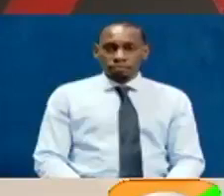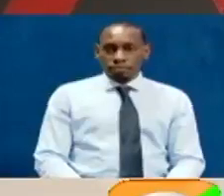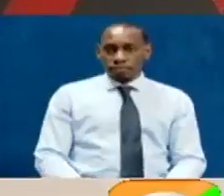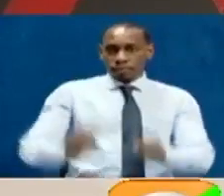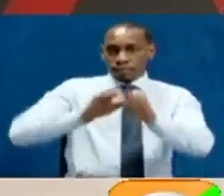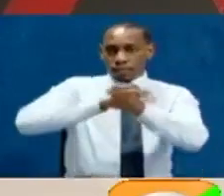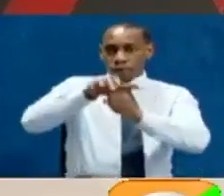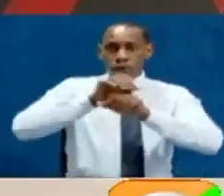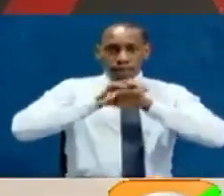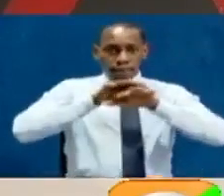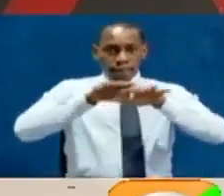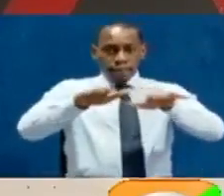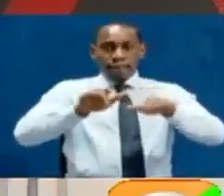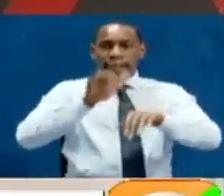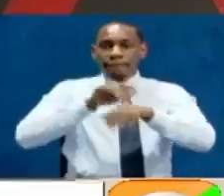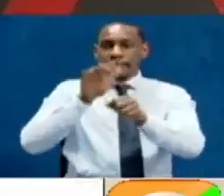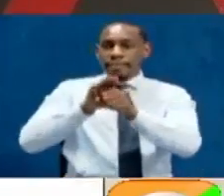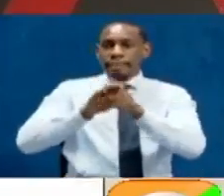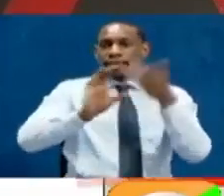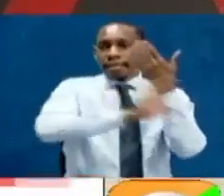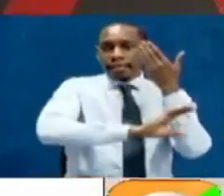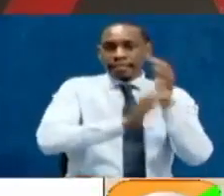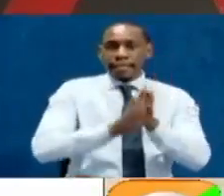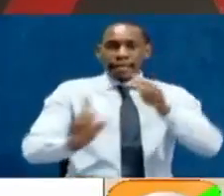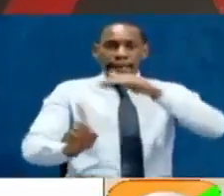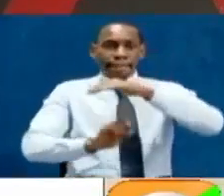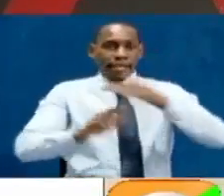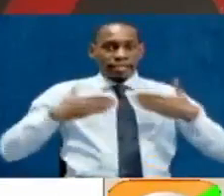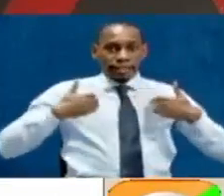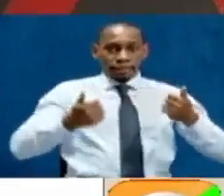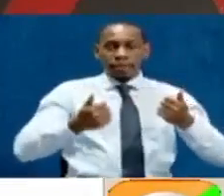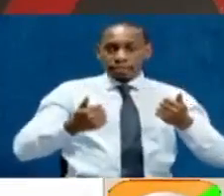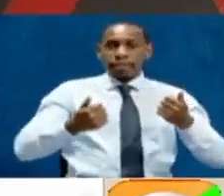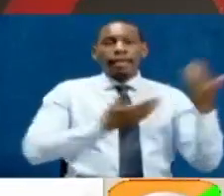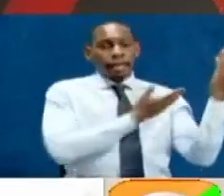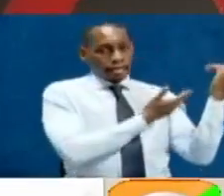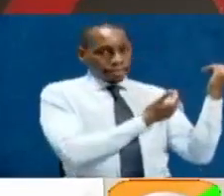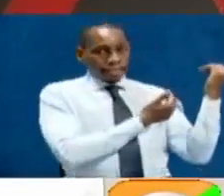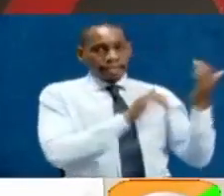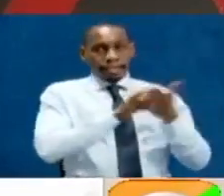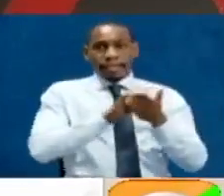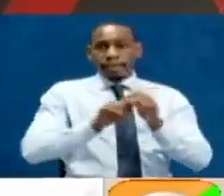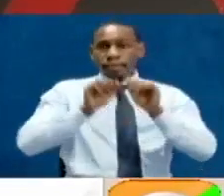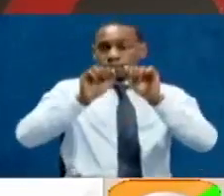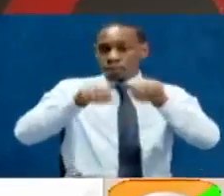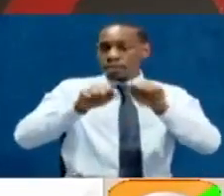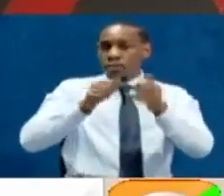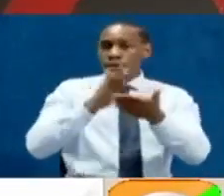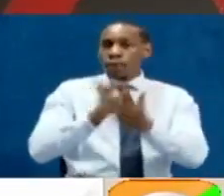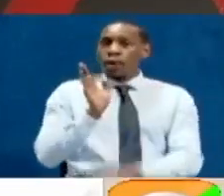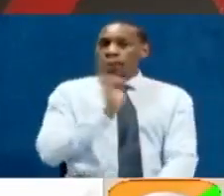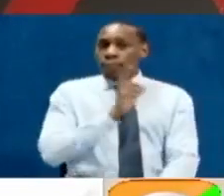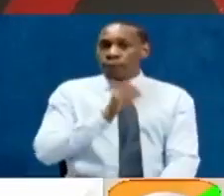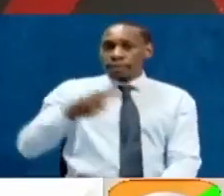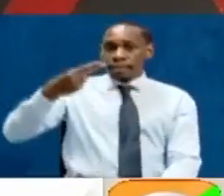And with the COVID-19 pandemic battering many countries, the Ministry of Health foresaw that it would pose a significant